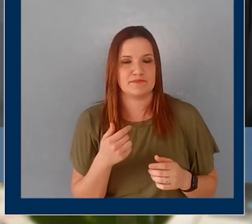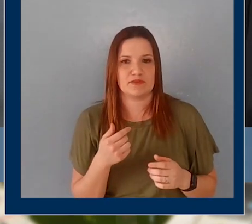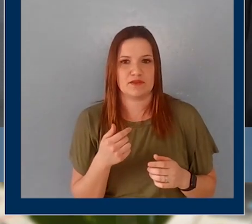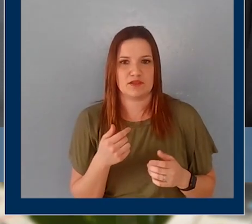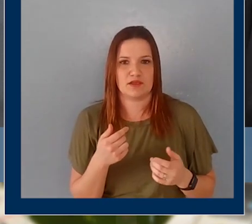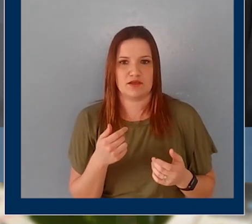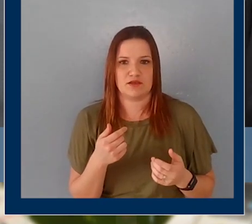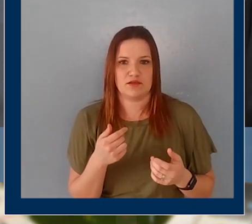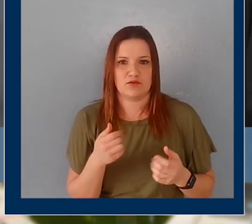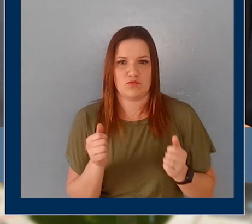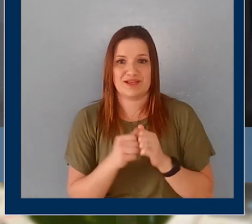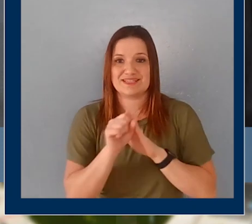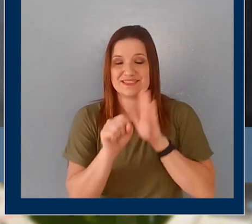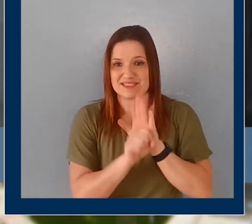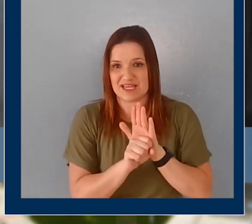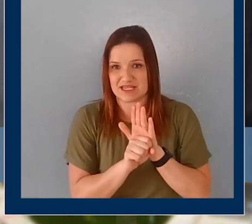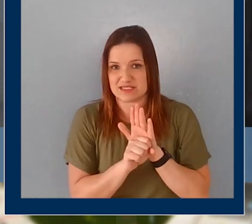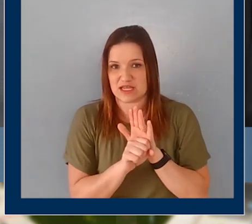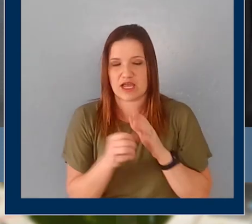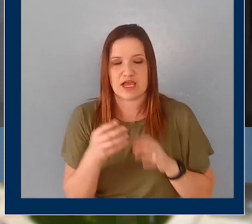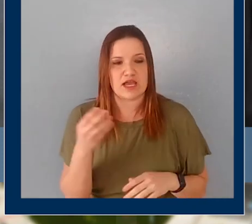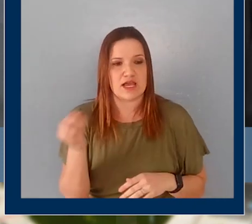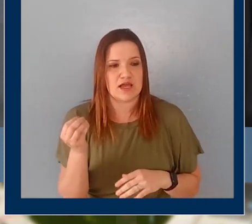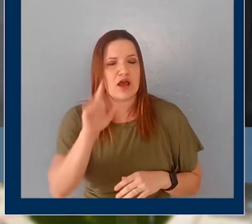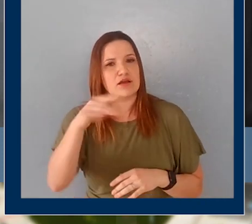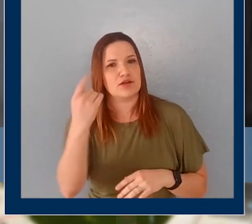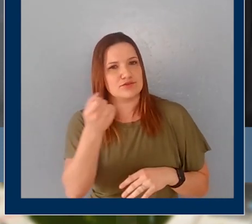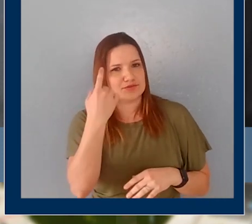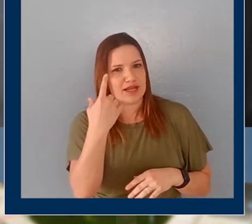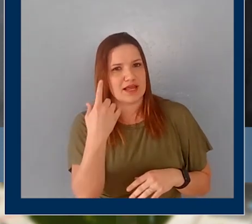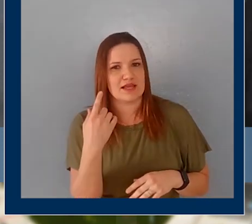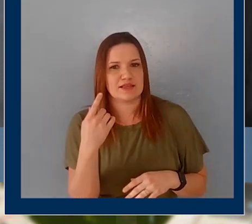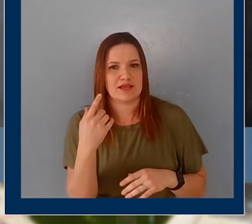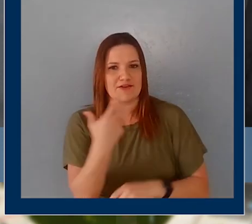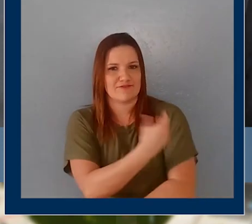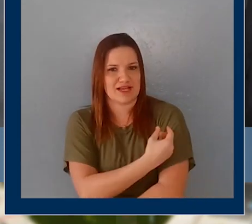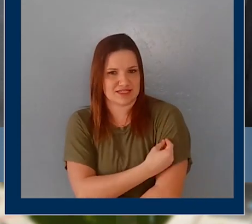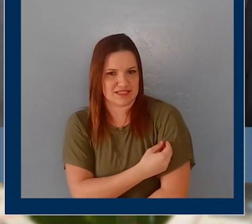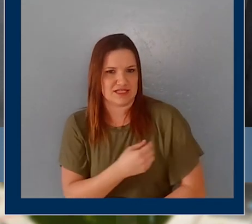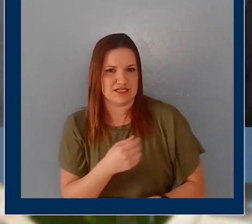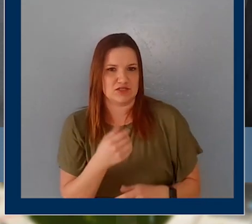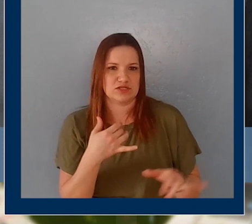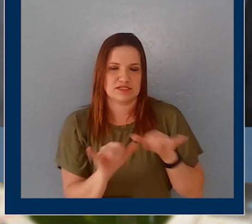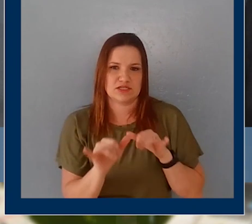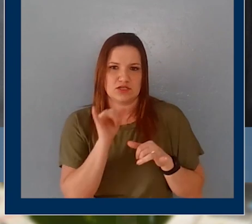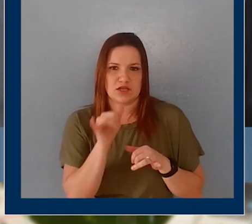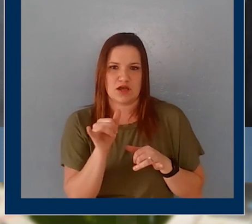But all of us are really being dictated by the state, and understandably,